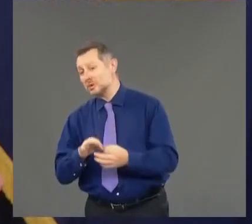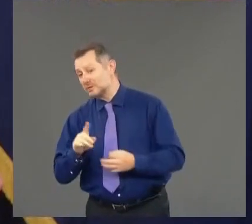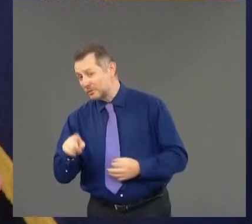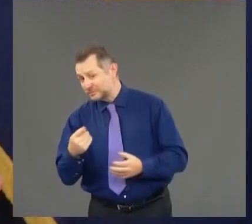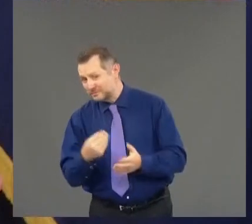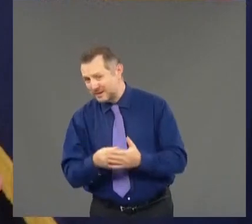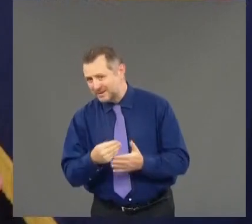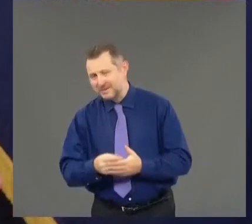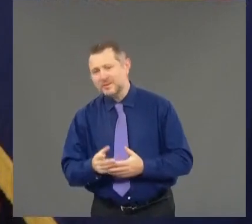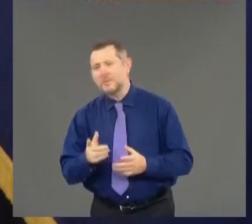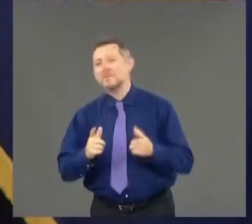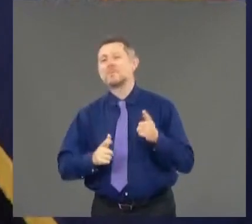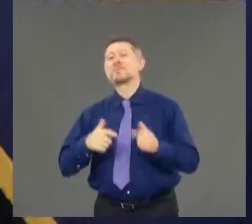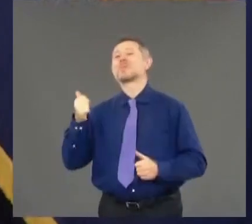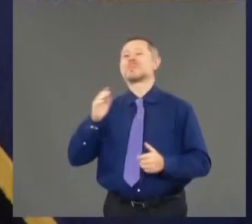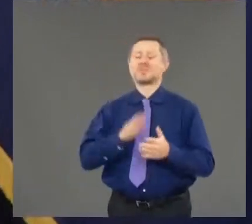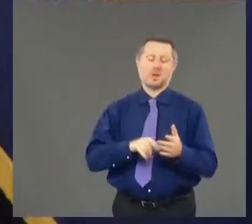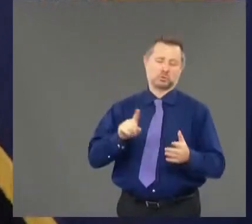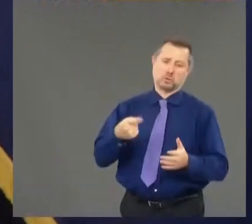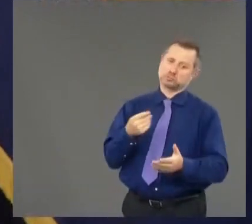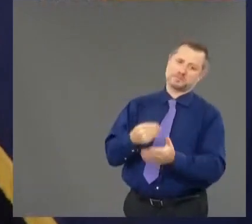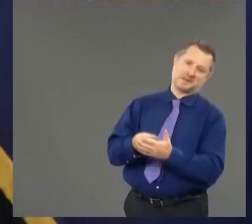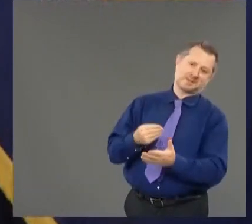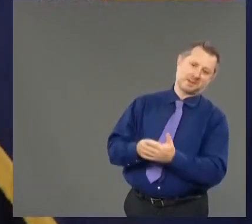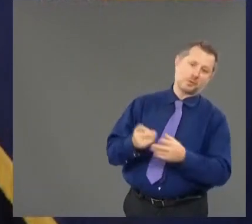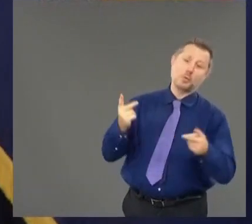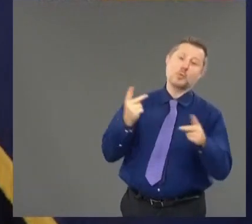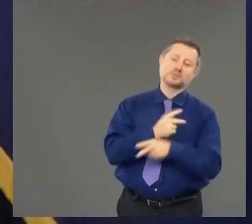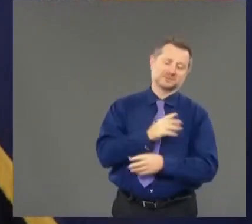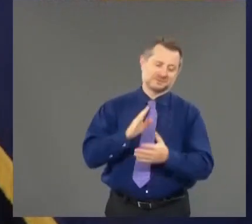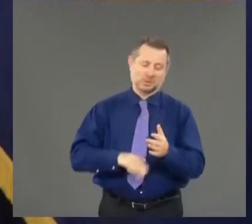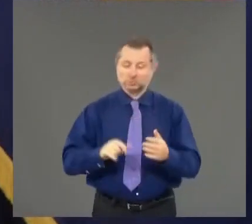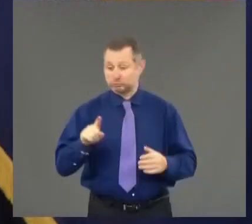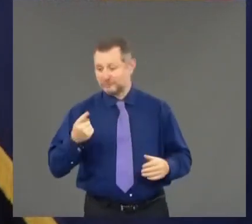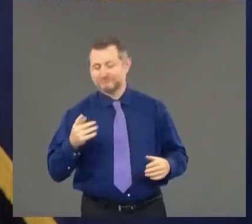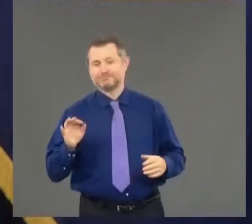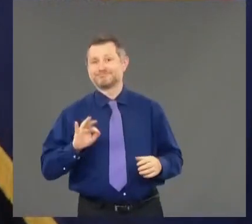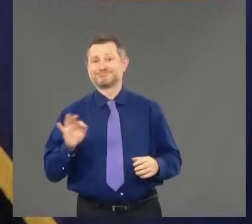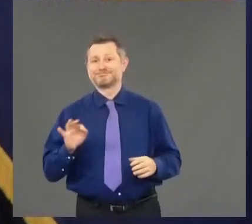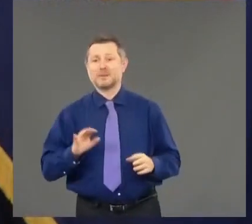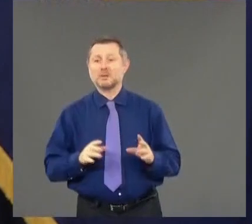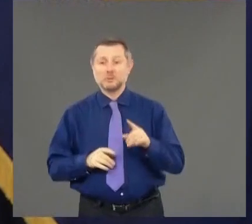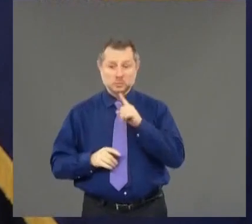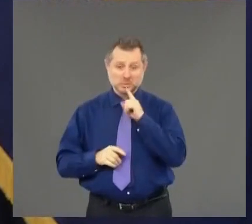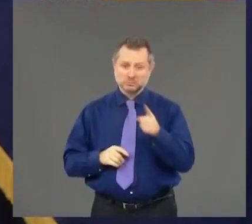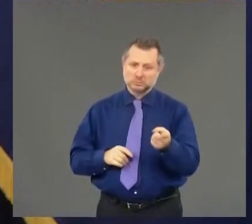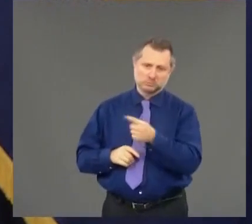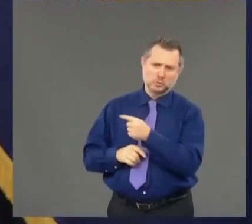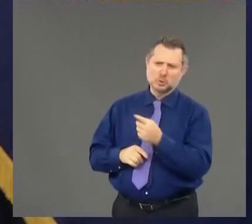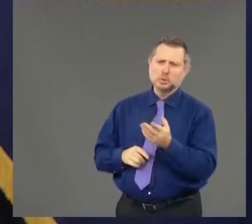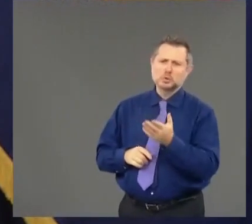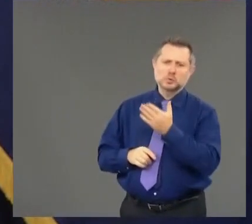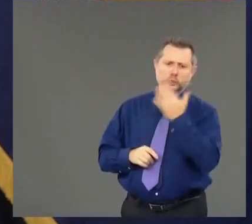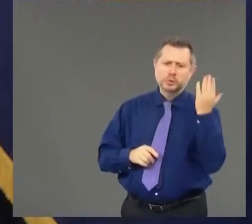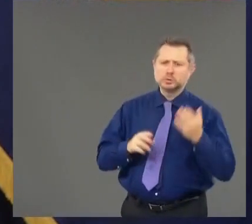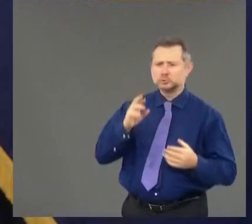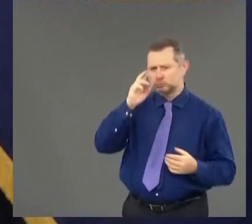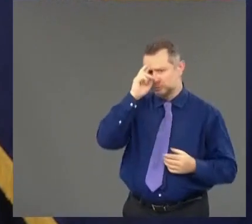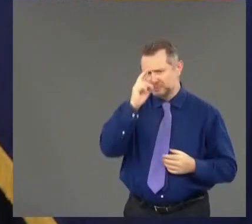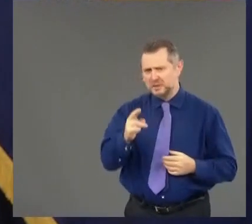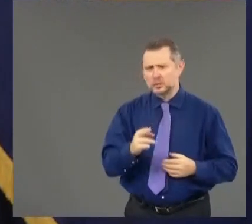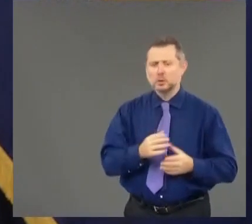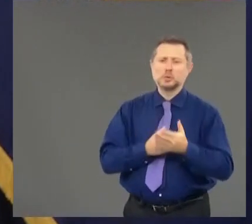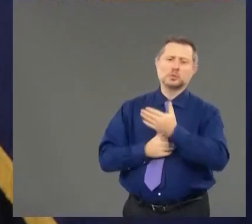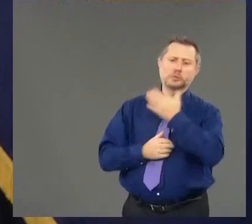worse than that. There is no respect and trust between the community